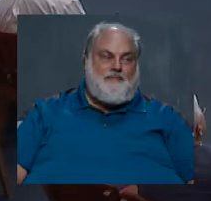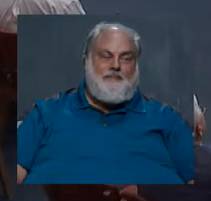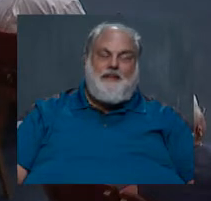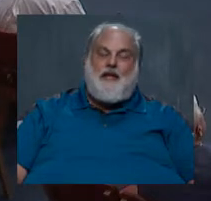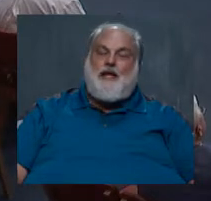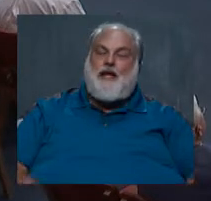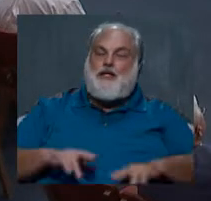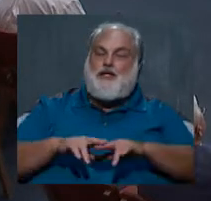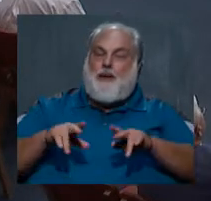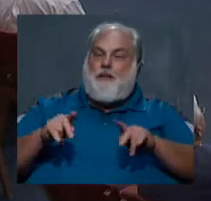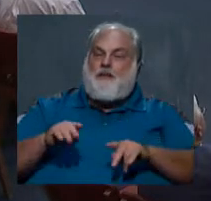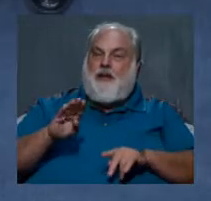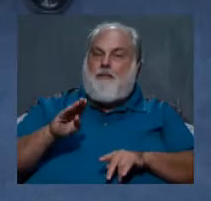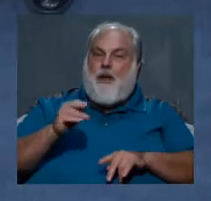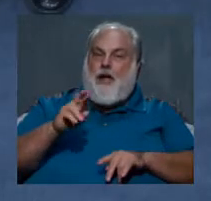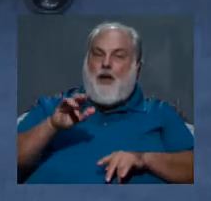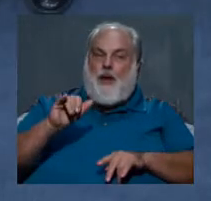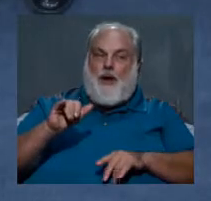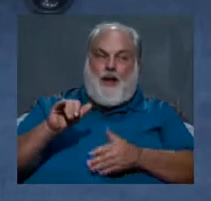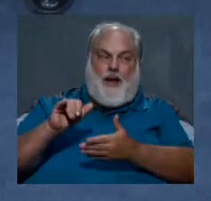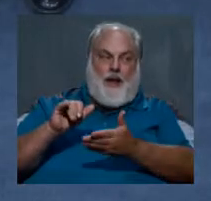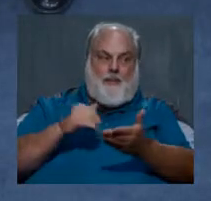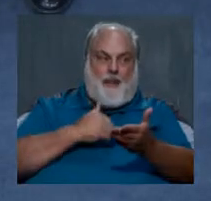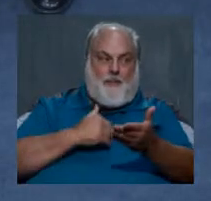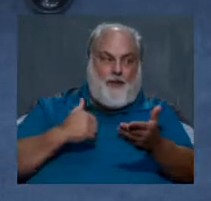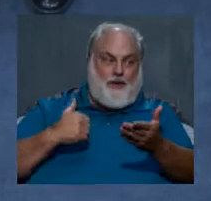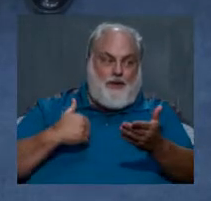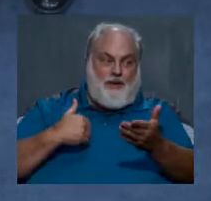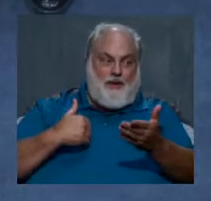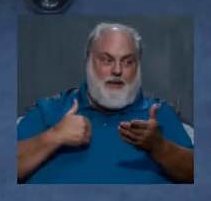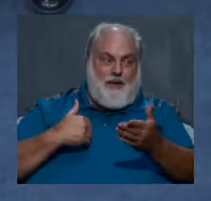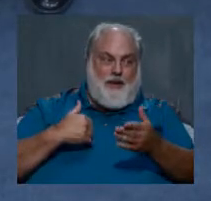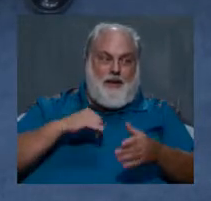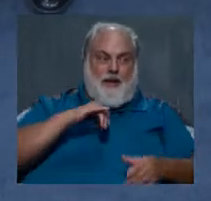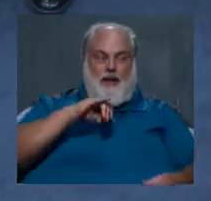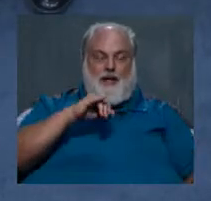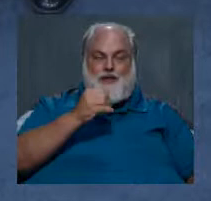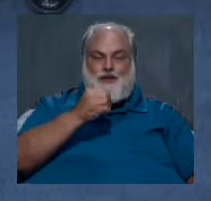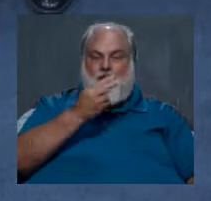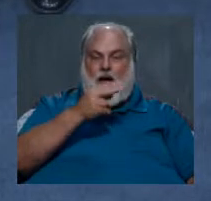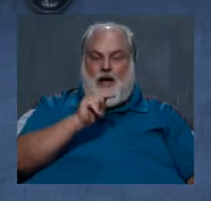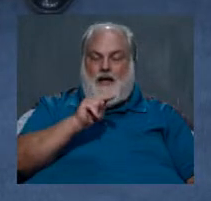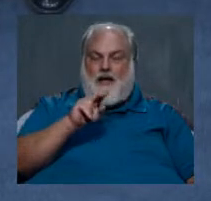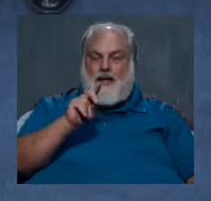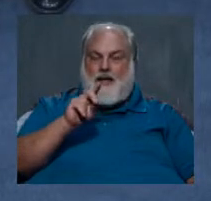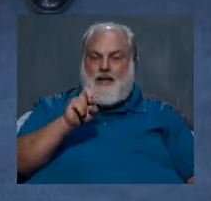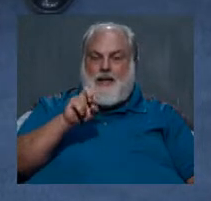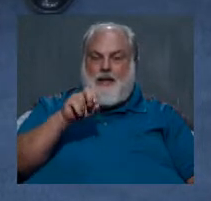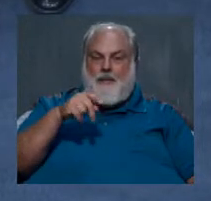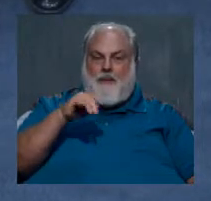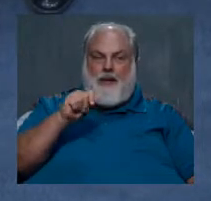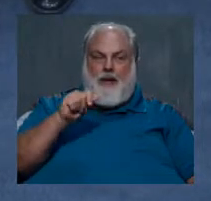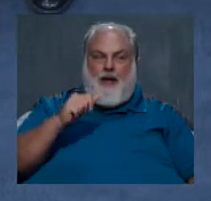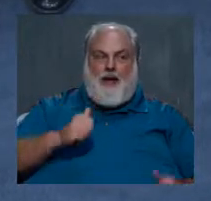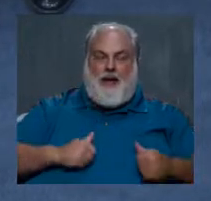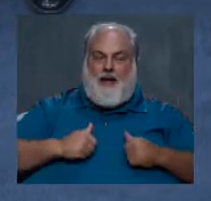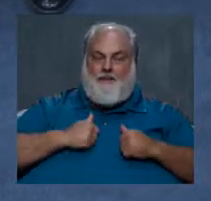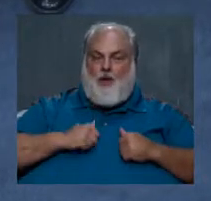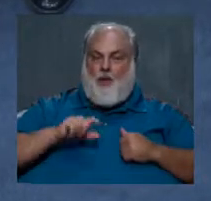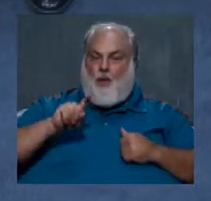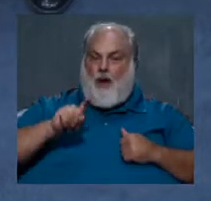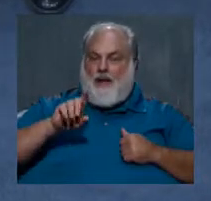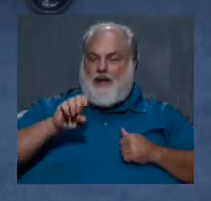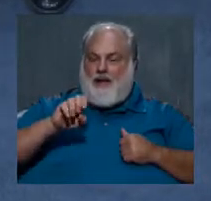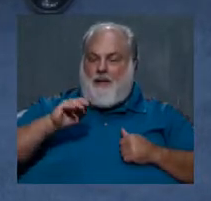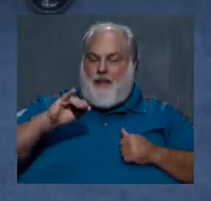Chairman Barry, Vice Chair Bubbas, members of the commission. My name is John DePippa, and I live at 1 Deming Court, which